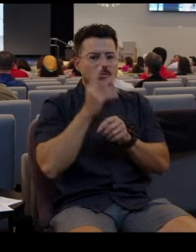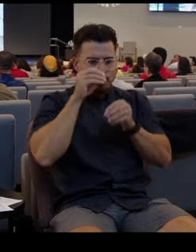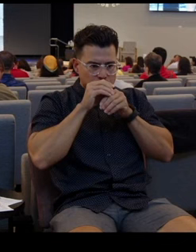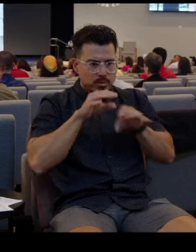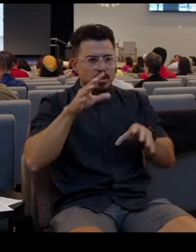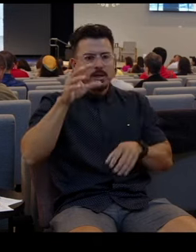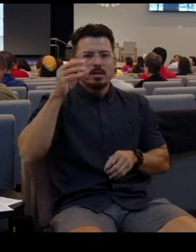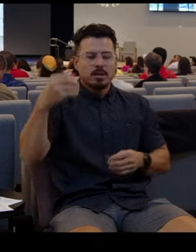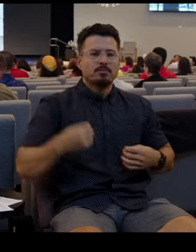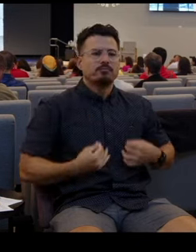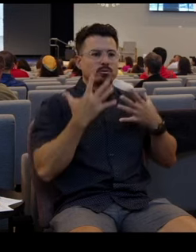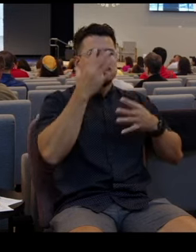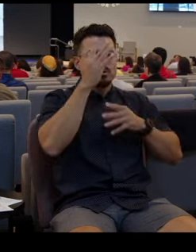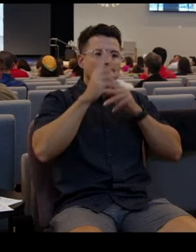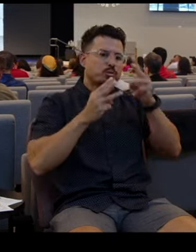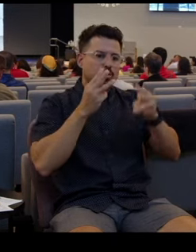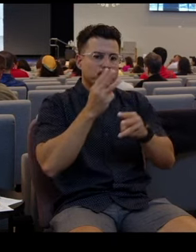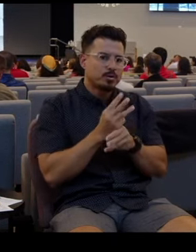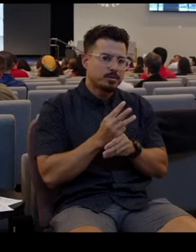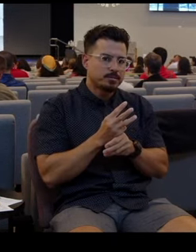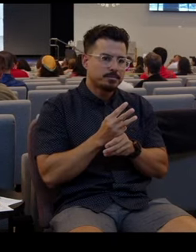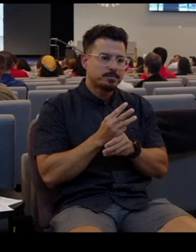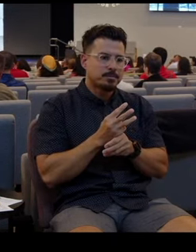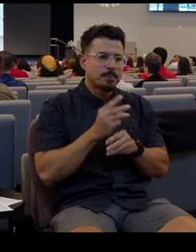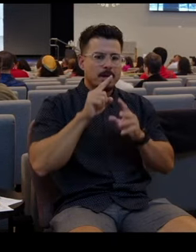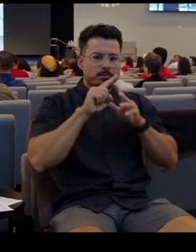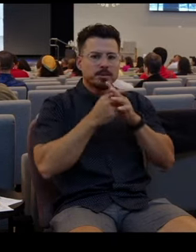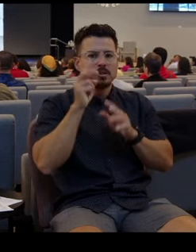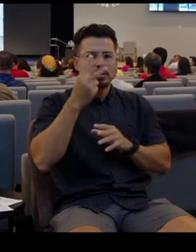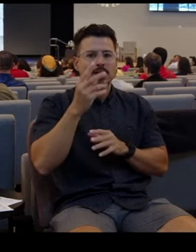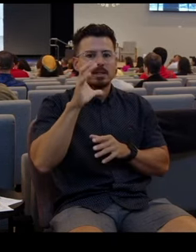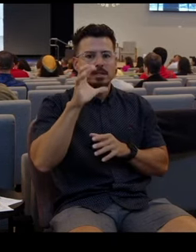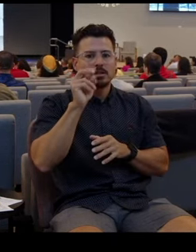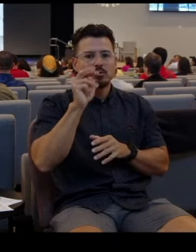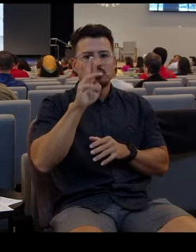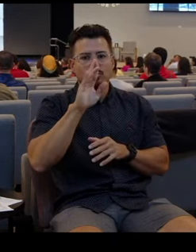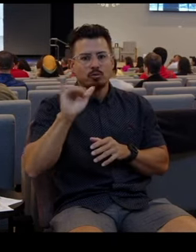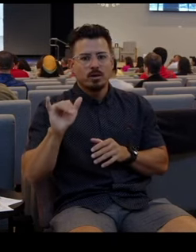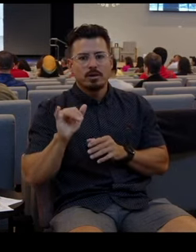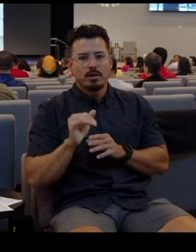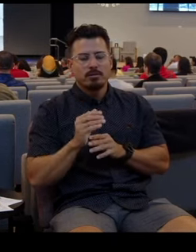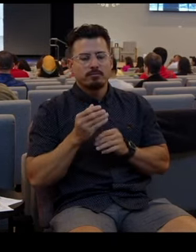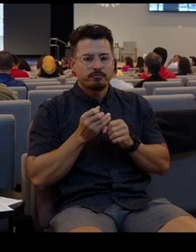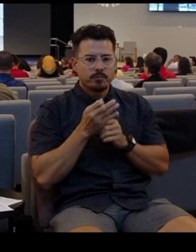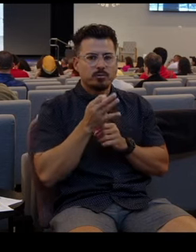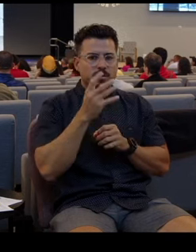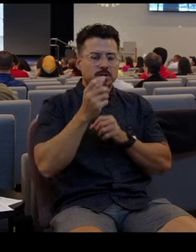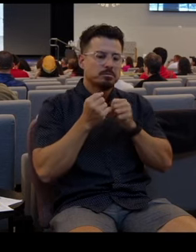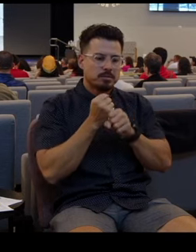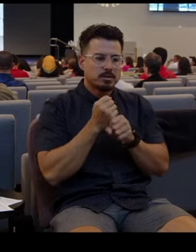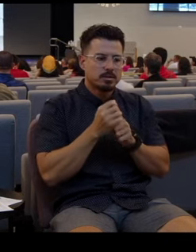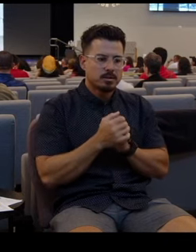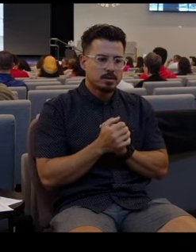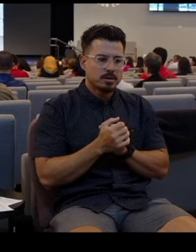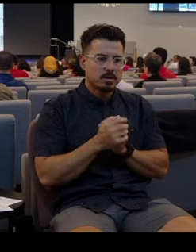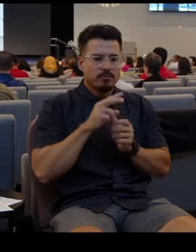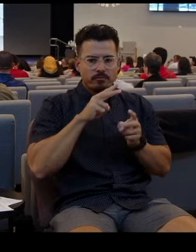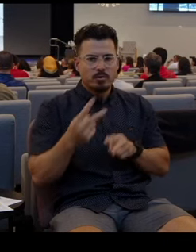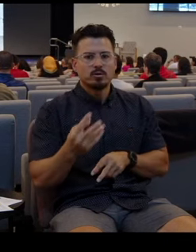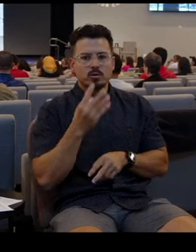the world. At the beginning of the second century, a few decades after the fall of Jerusalem,